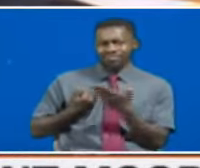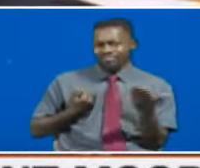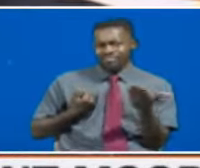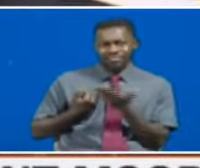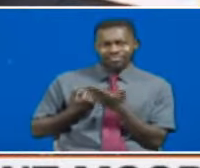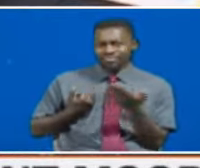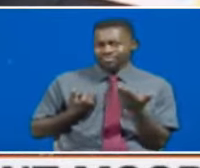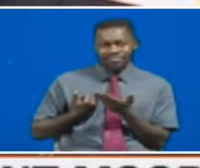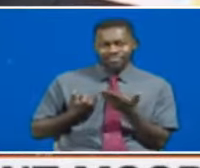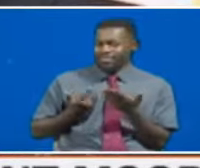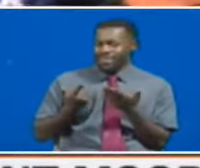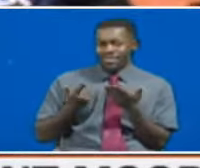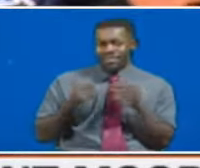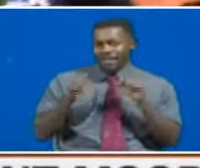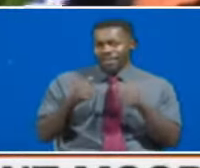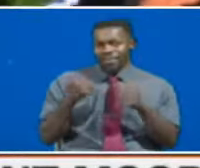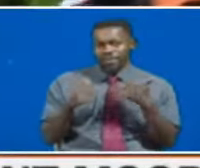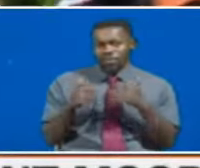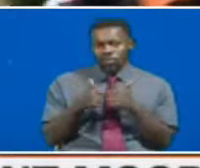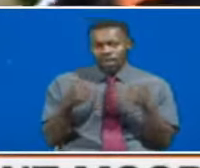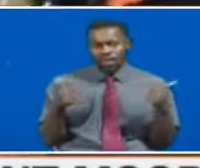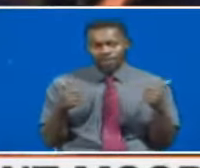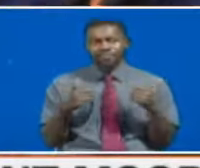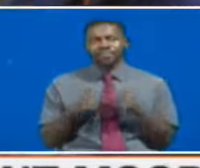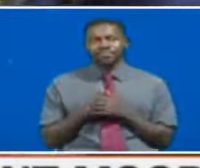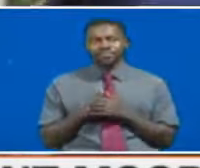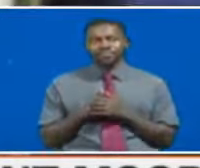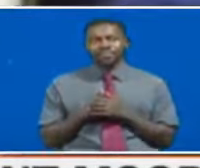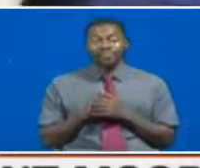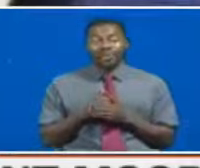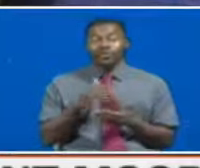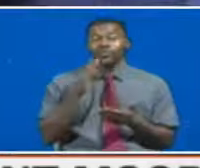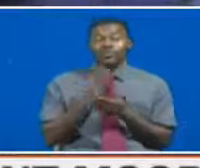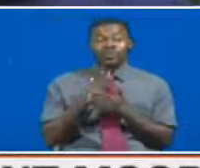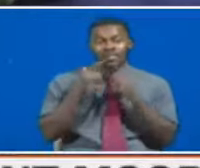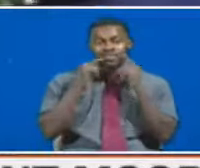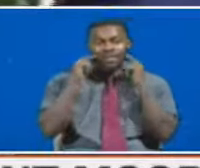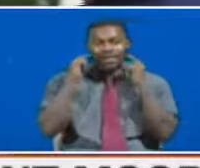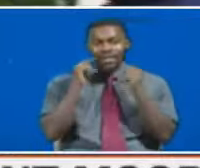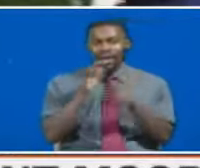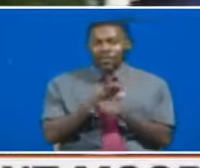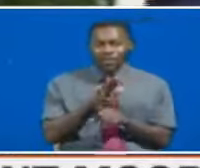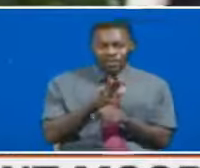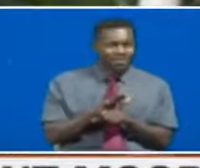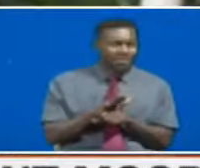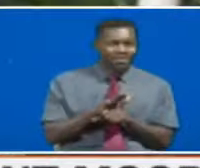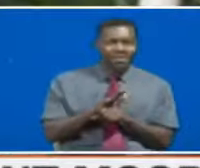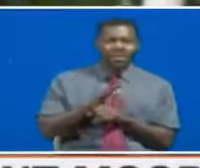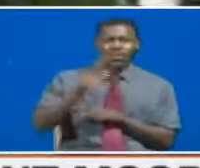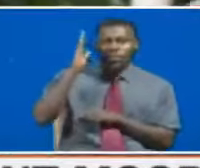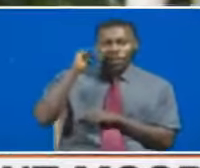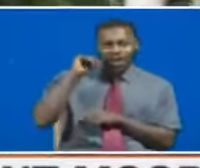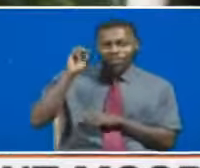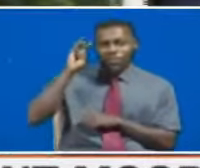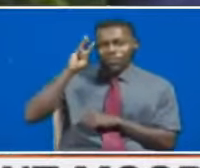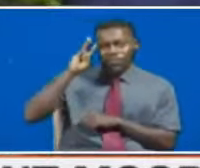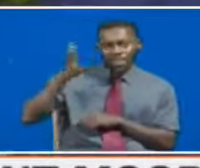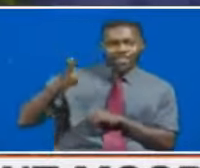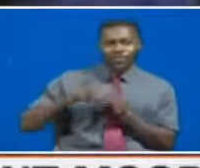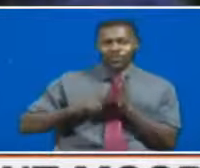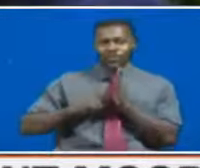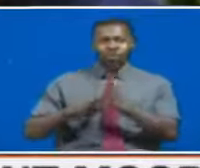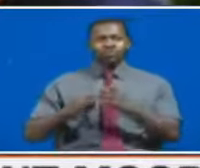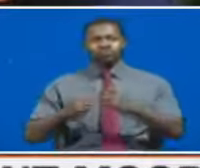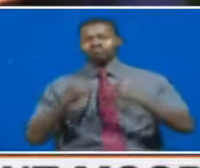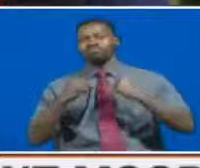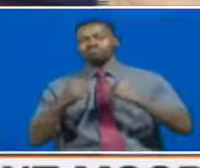sure that they play well. Sisi kama wana Lionesses, tunatabasamu, tunaenda we are going to roar in Madagascar.